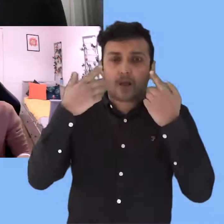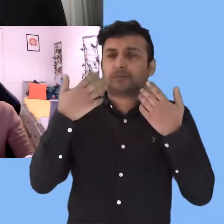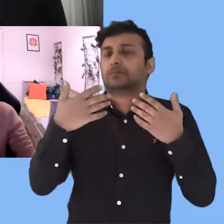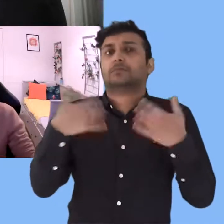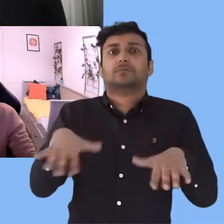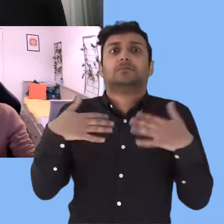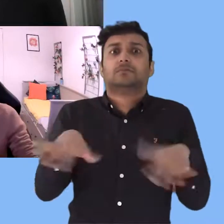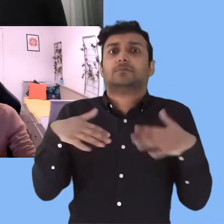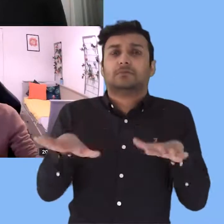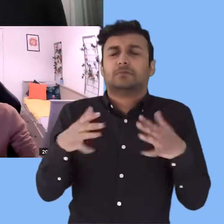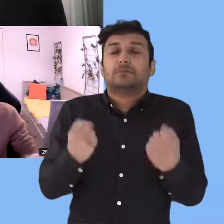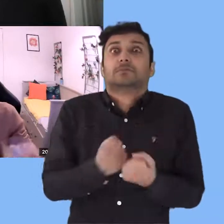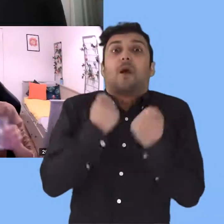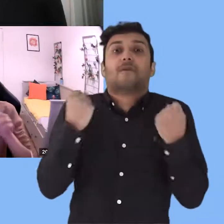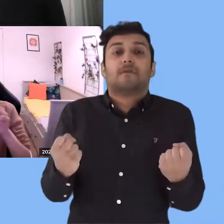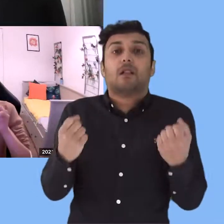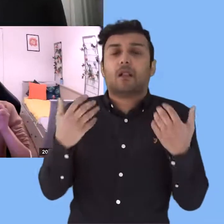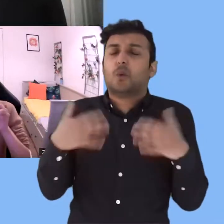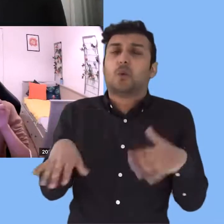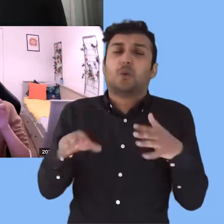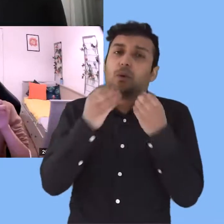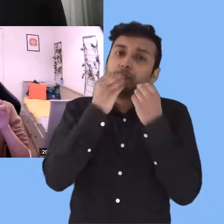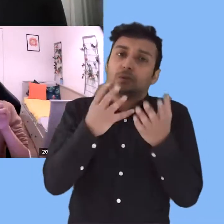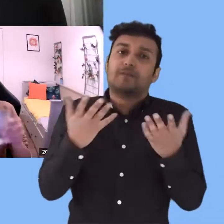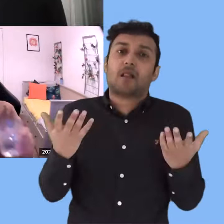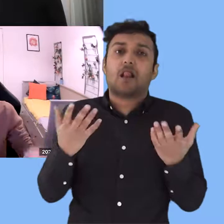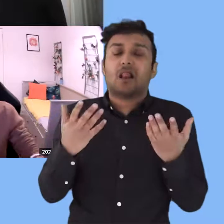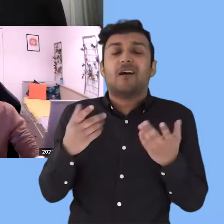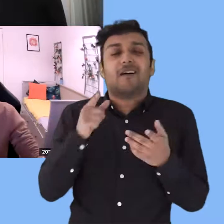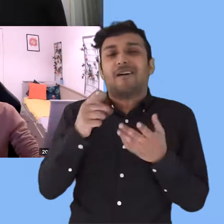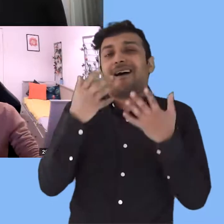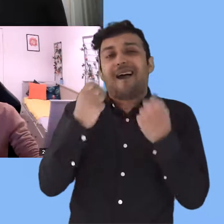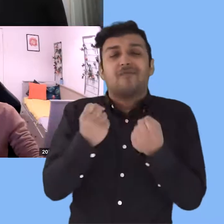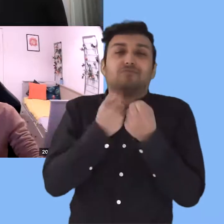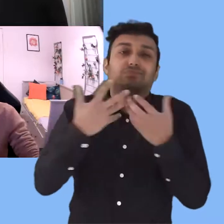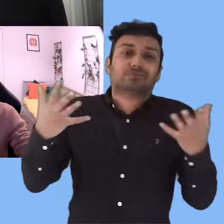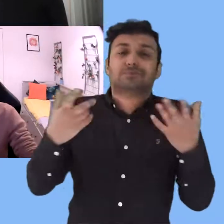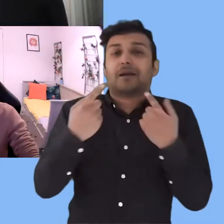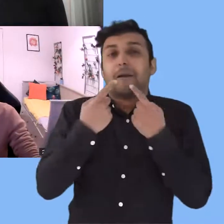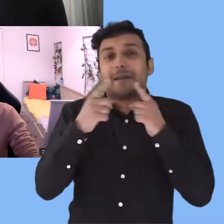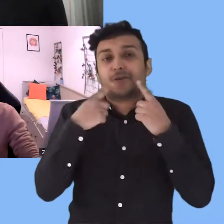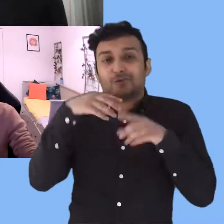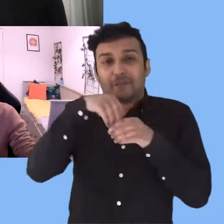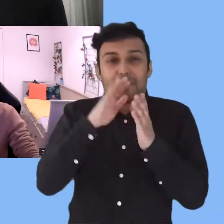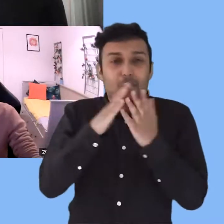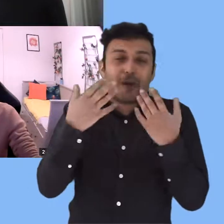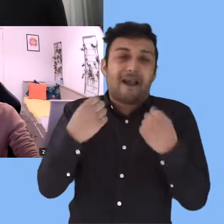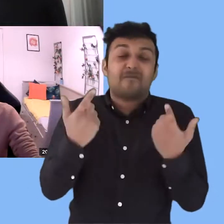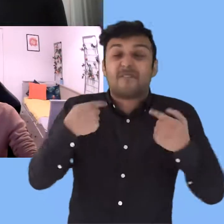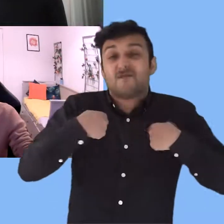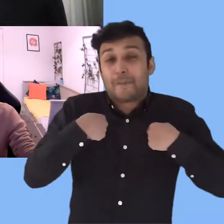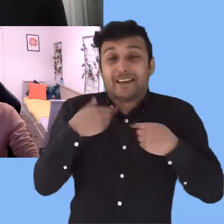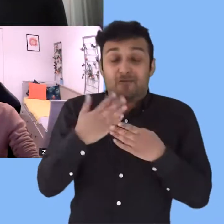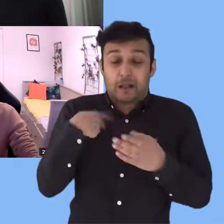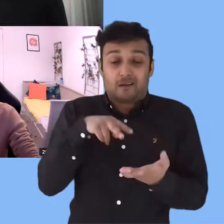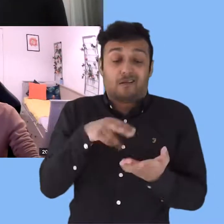there are so many messages in that book and so many ways that you can look at it, but for me, that was my immediate takeaways. And I think